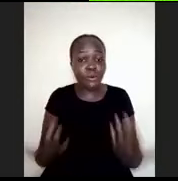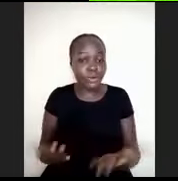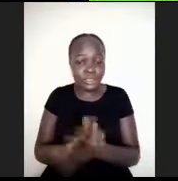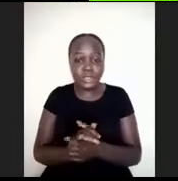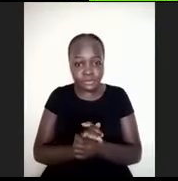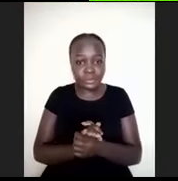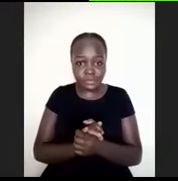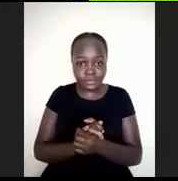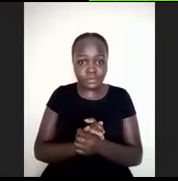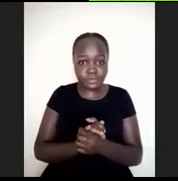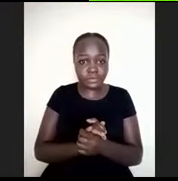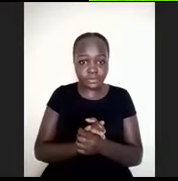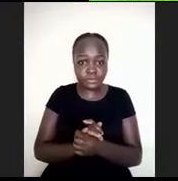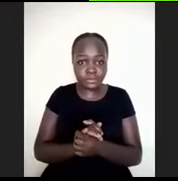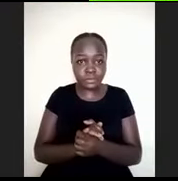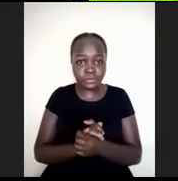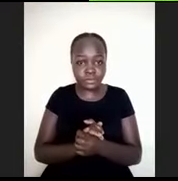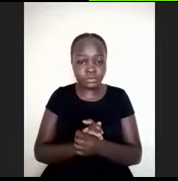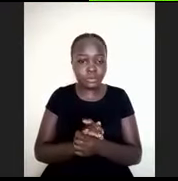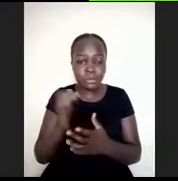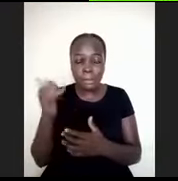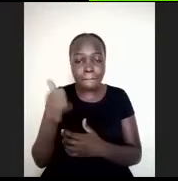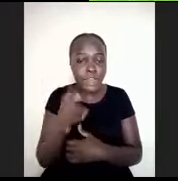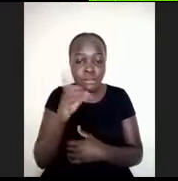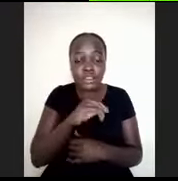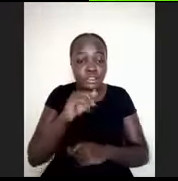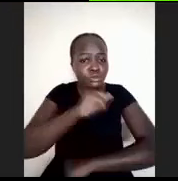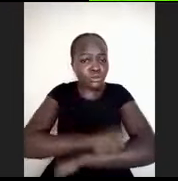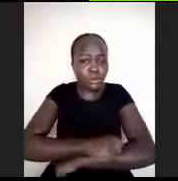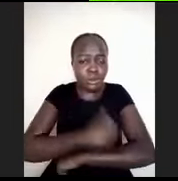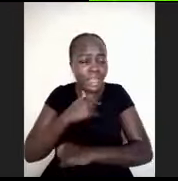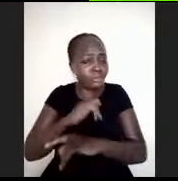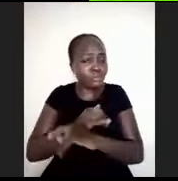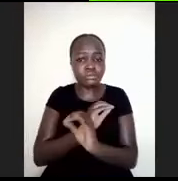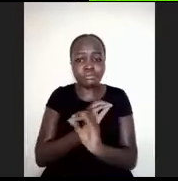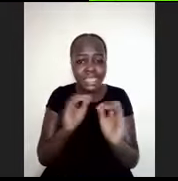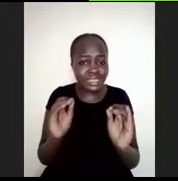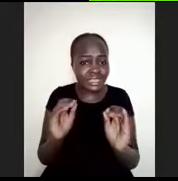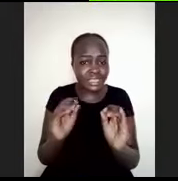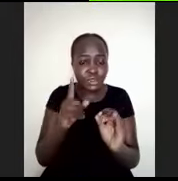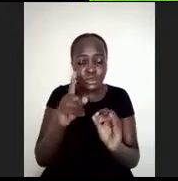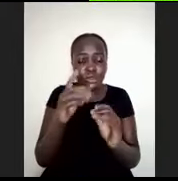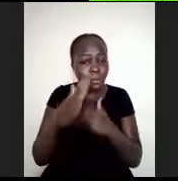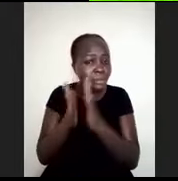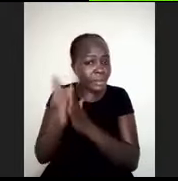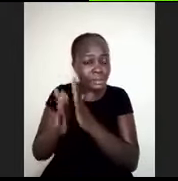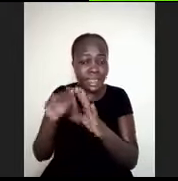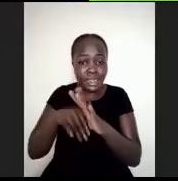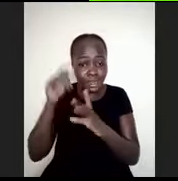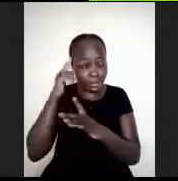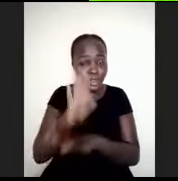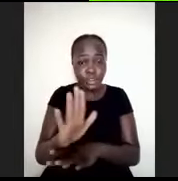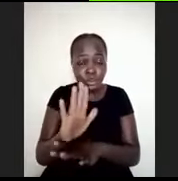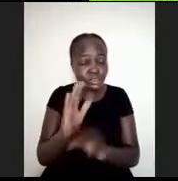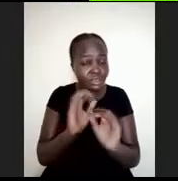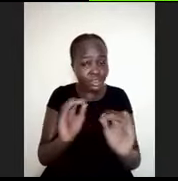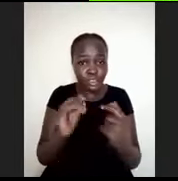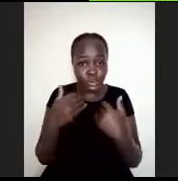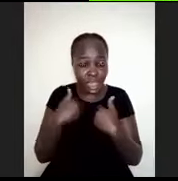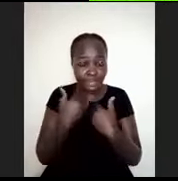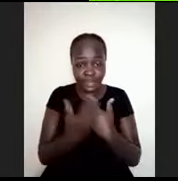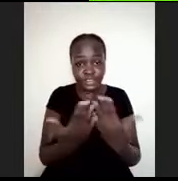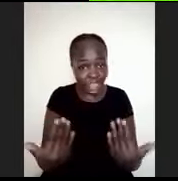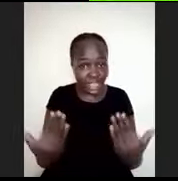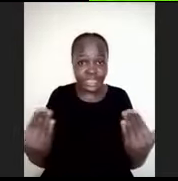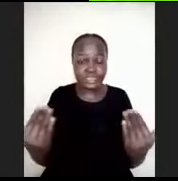You've not finished school. You don't have a job. You're not prepared in your mind to have a child.